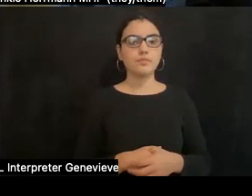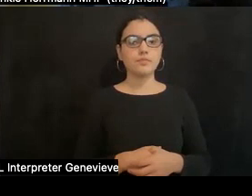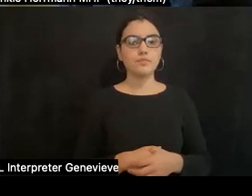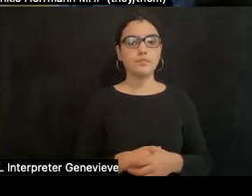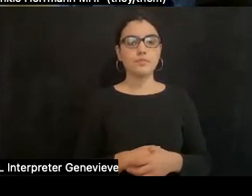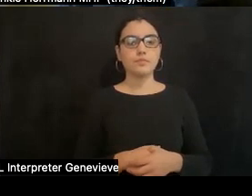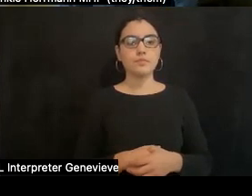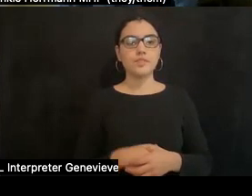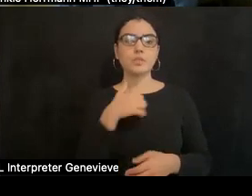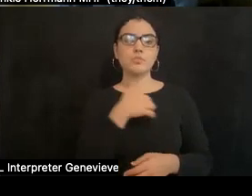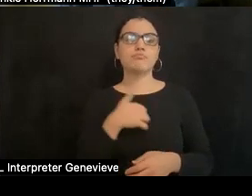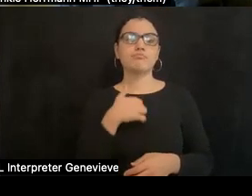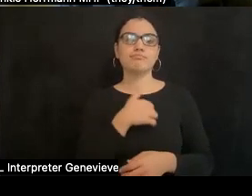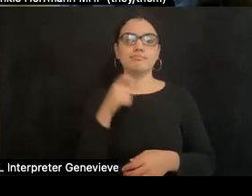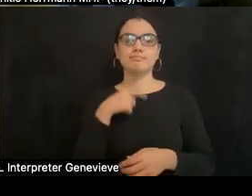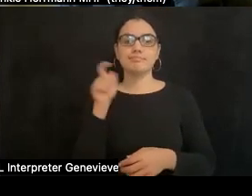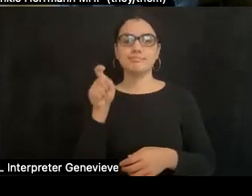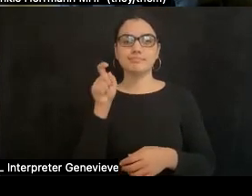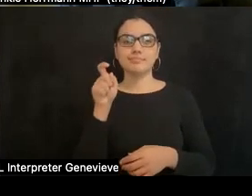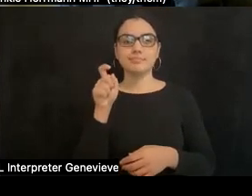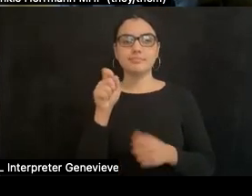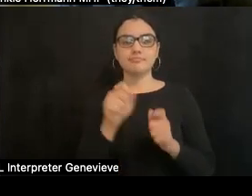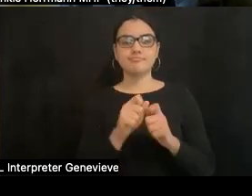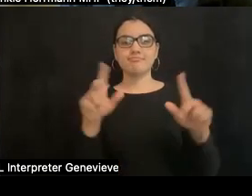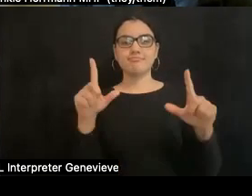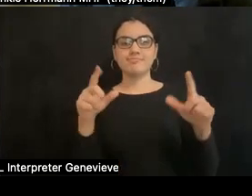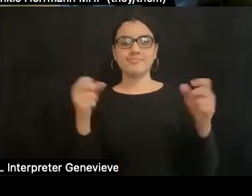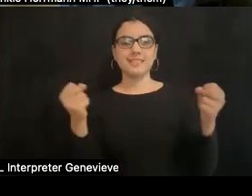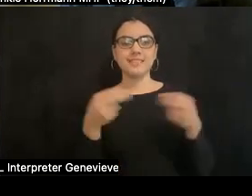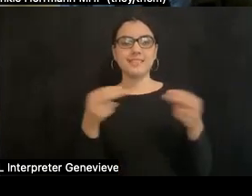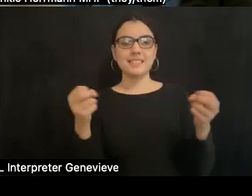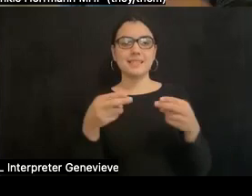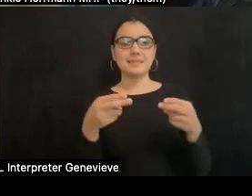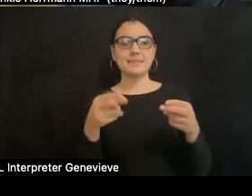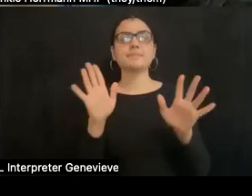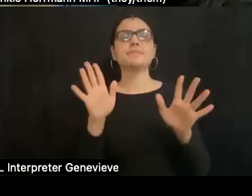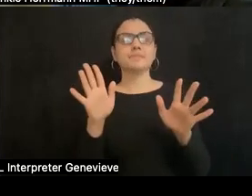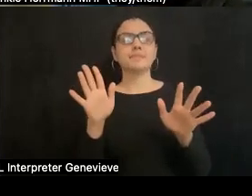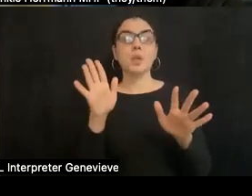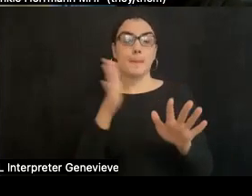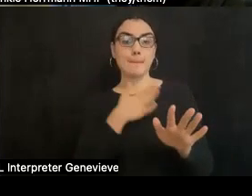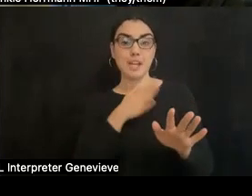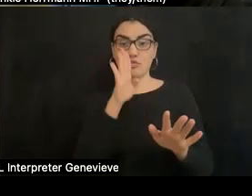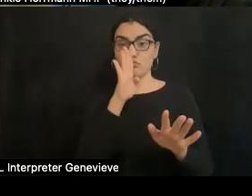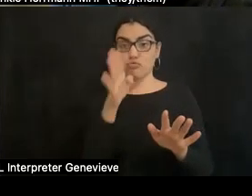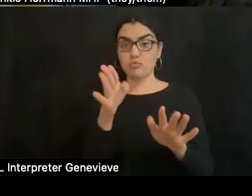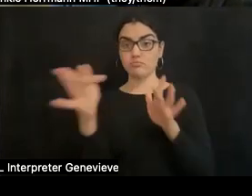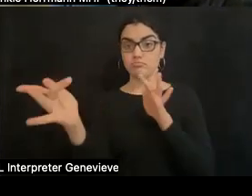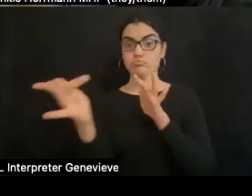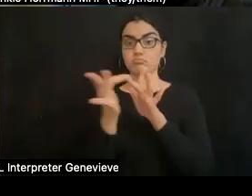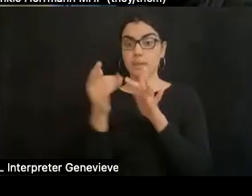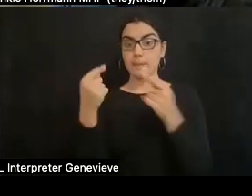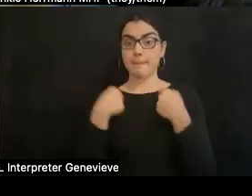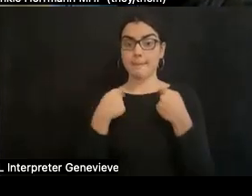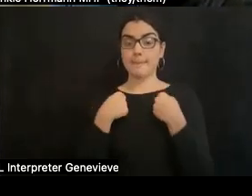Sorry, I should have put that on the slide when we're talking about. Aha. So here's my direct contact information. You can email